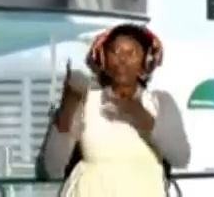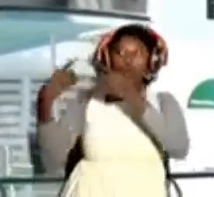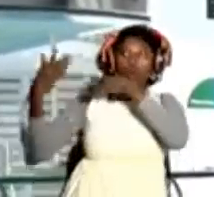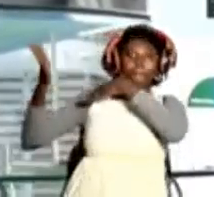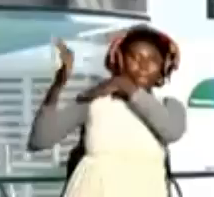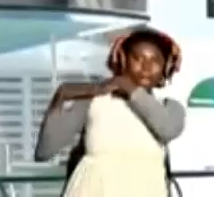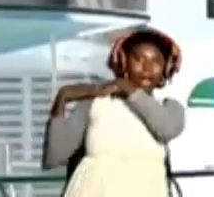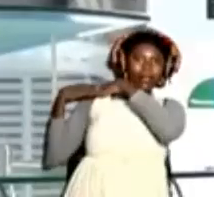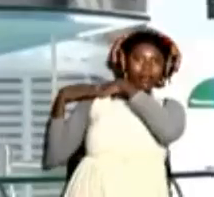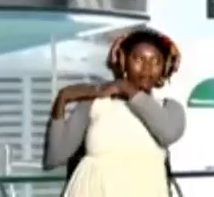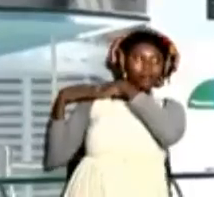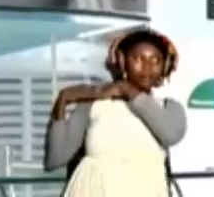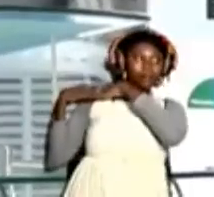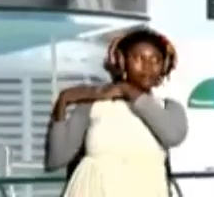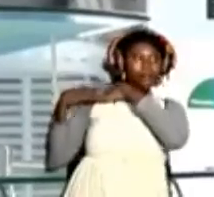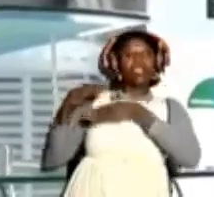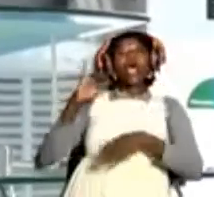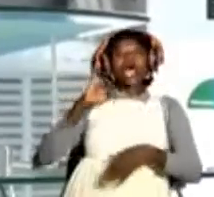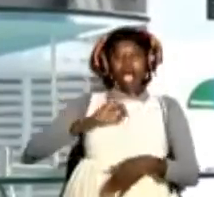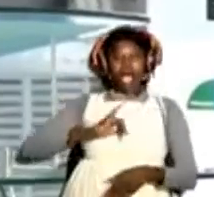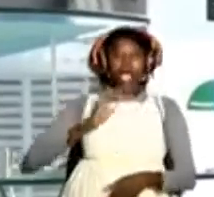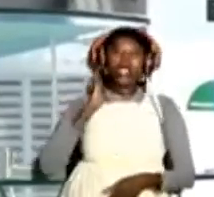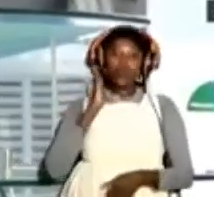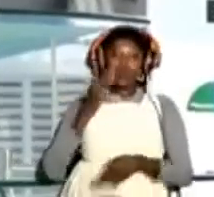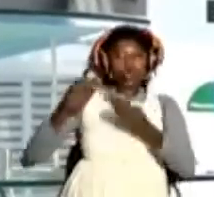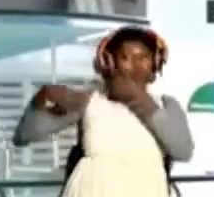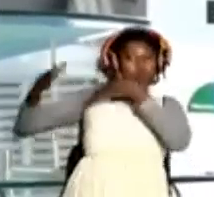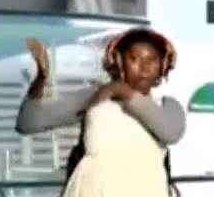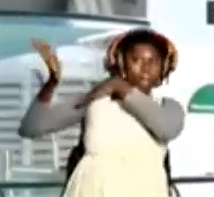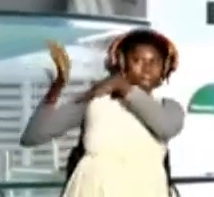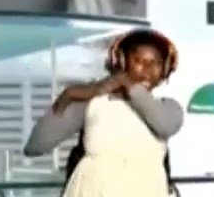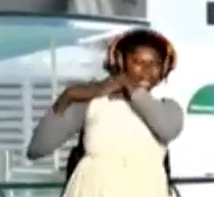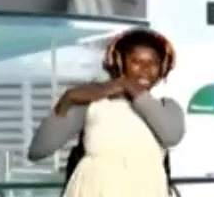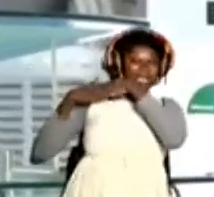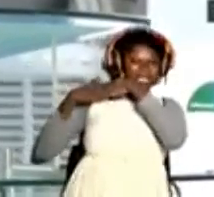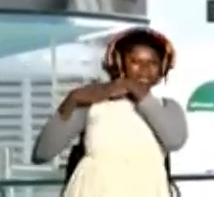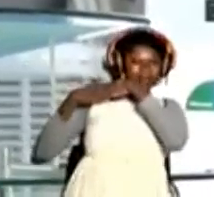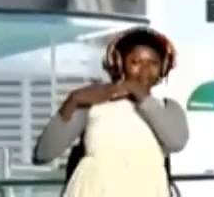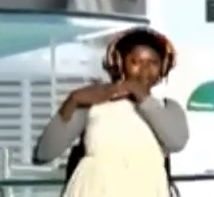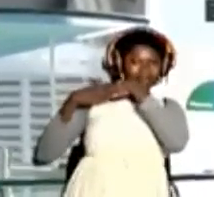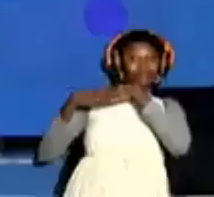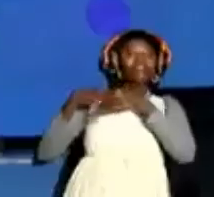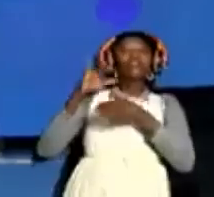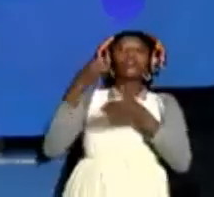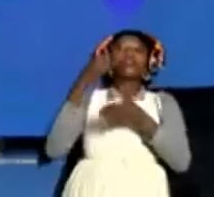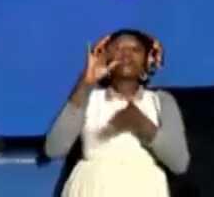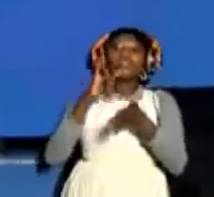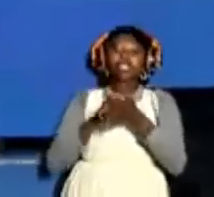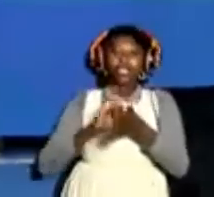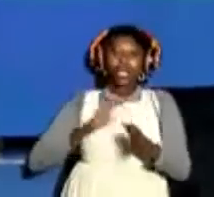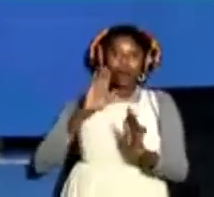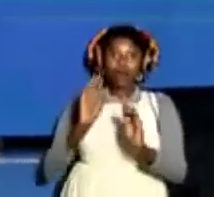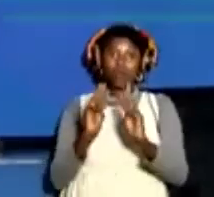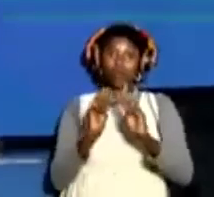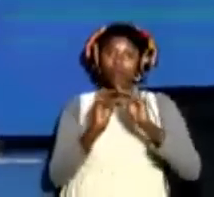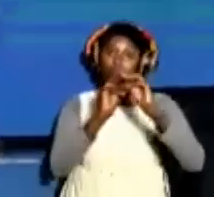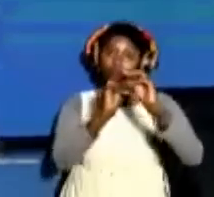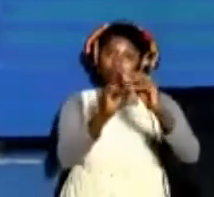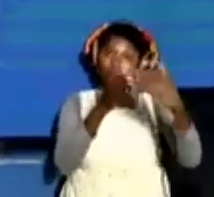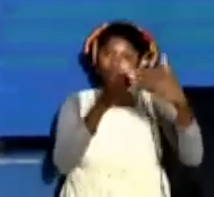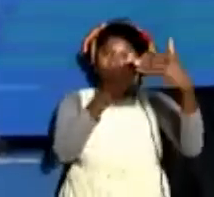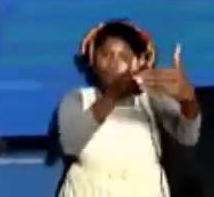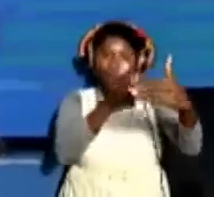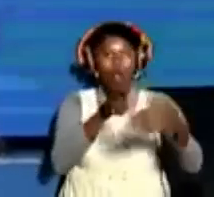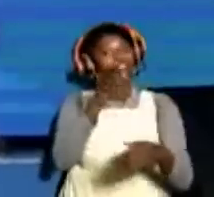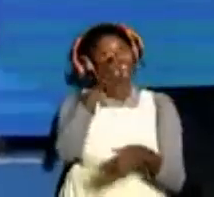back. And I would like to quickly go back a bit so that I can go forward.